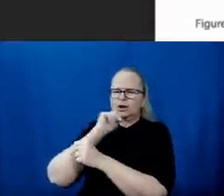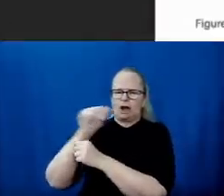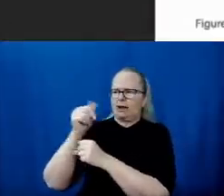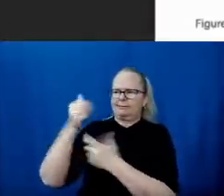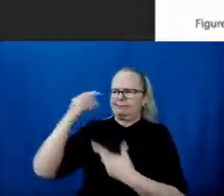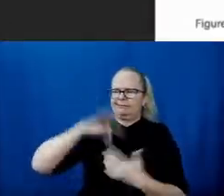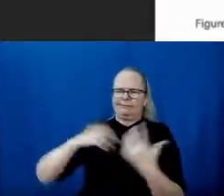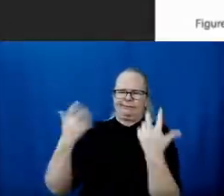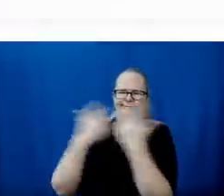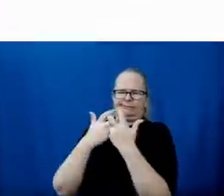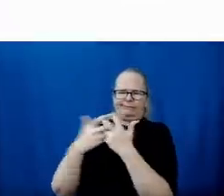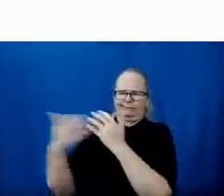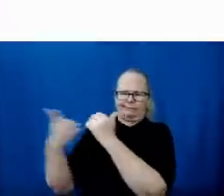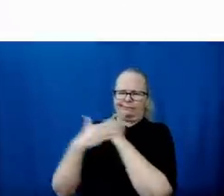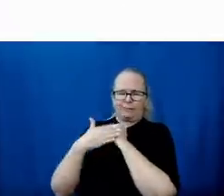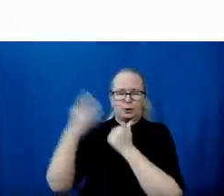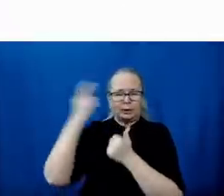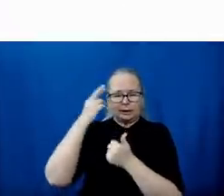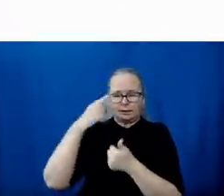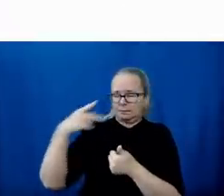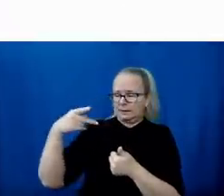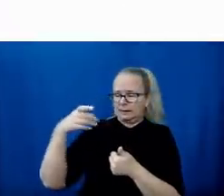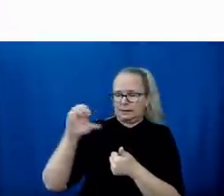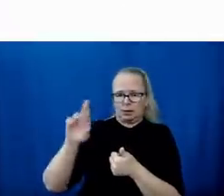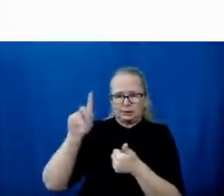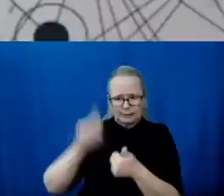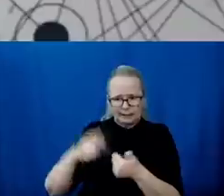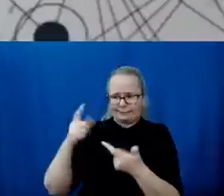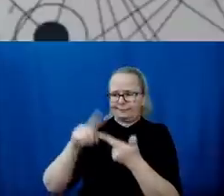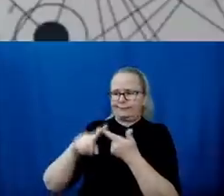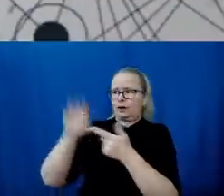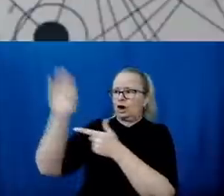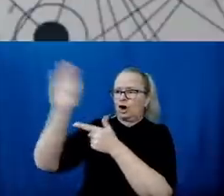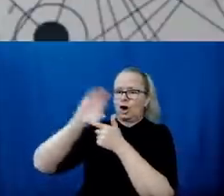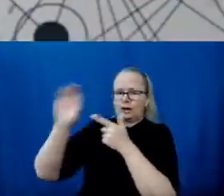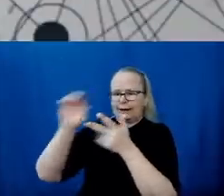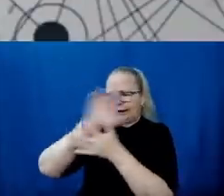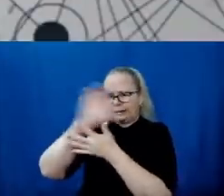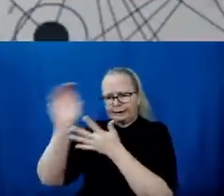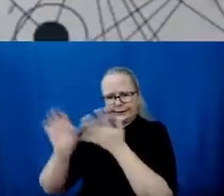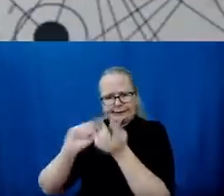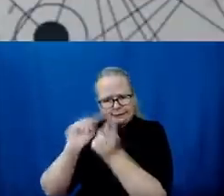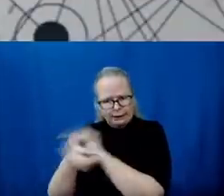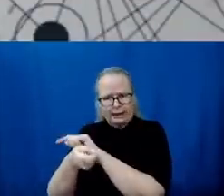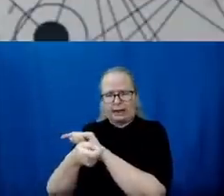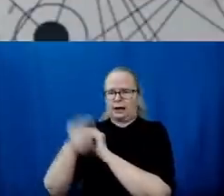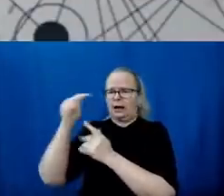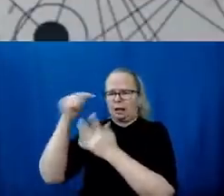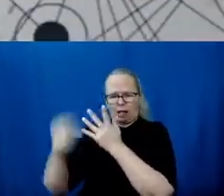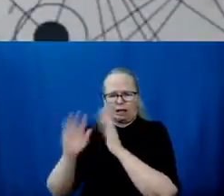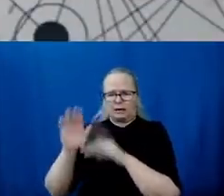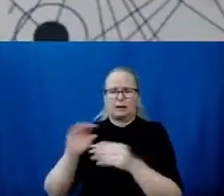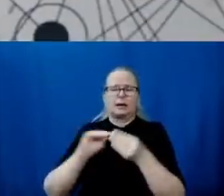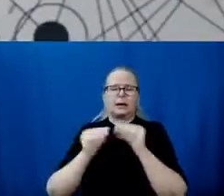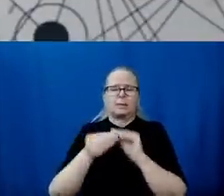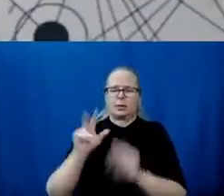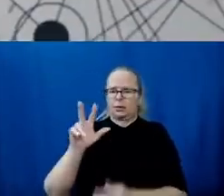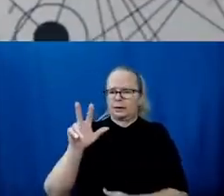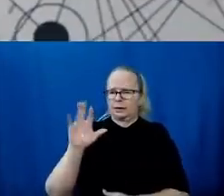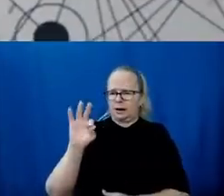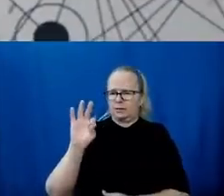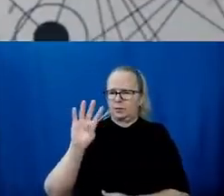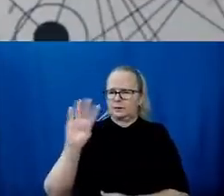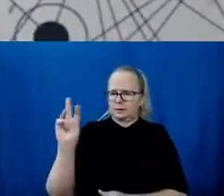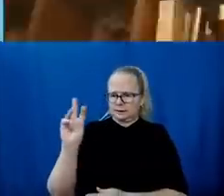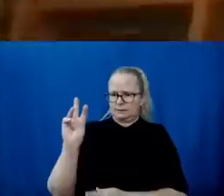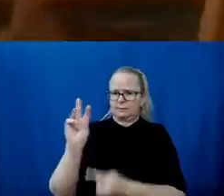just because of the testing criteria changing. So I don't know. I can tell you that it's 3496, but I don't know what that means in the